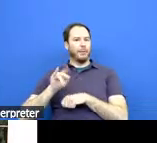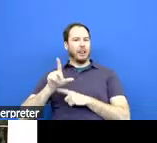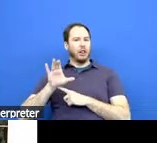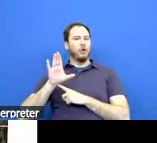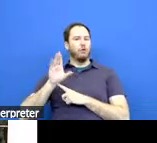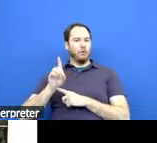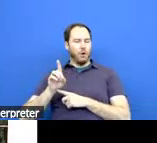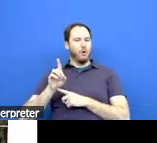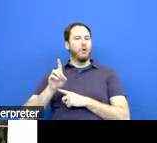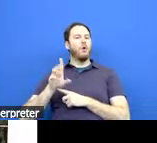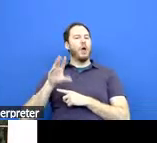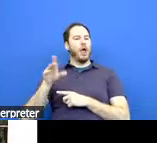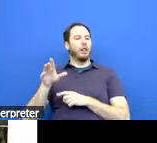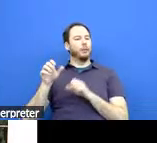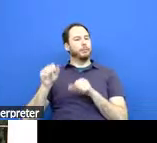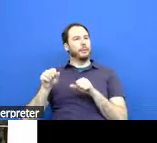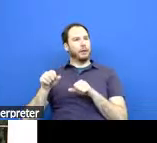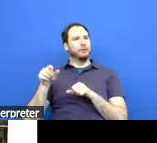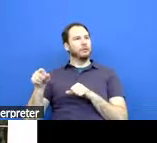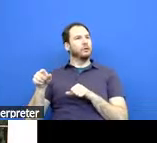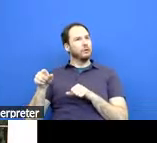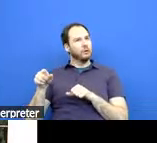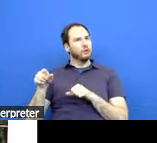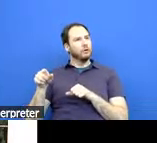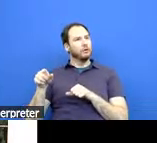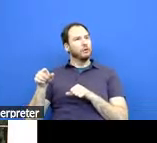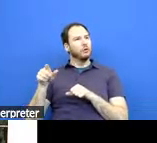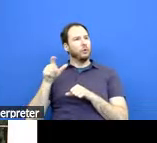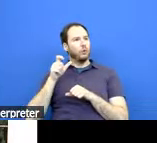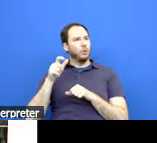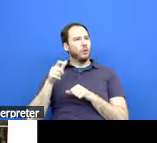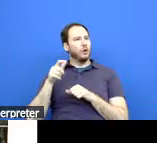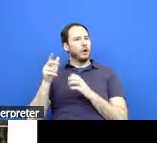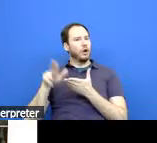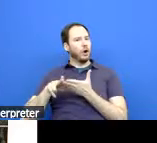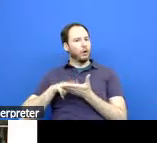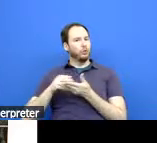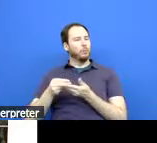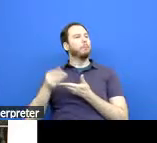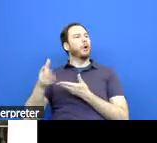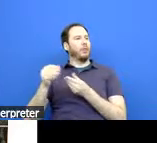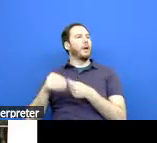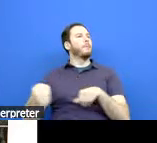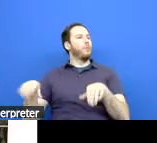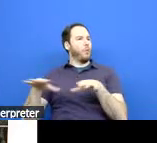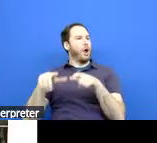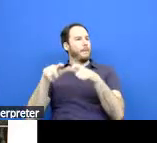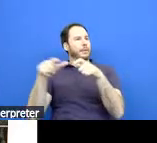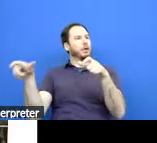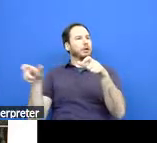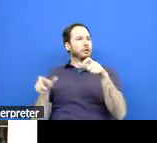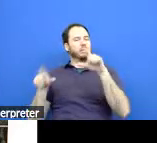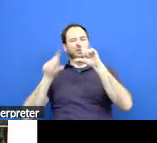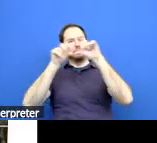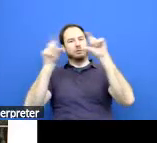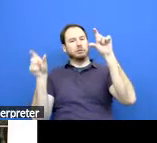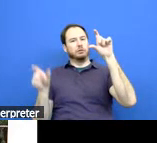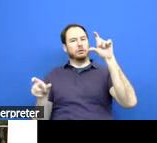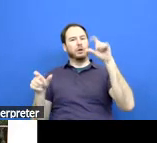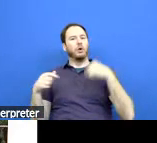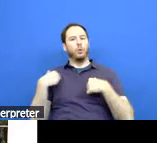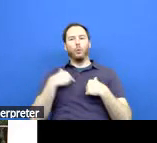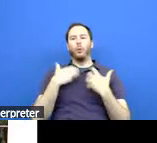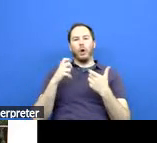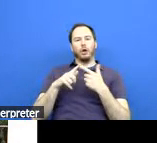the prospective buyer, Mr. Lou Bavone, who is under contract to purchase this property. As the public notice stated, we are looking